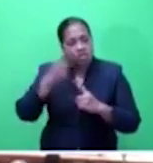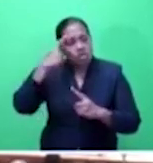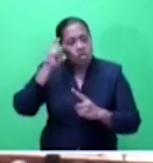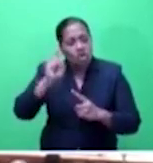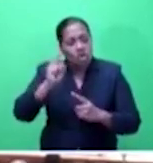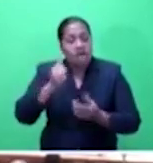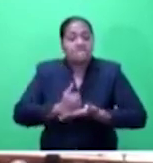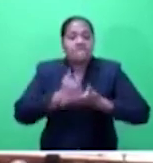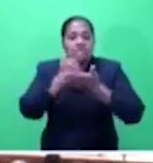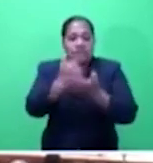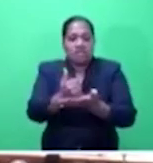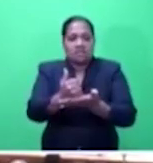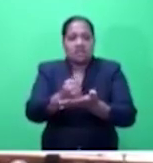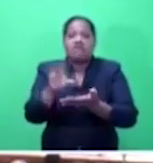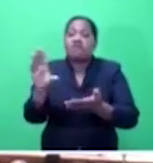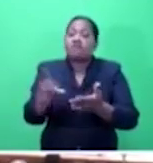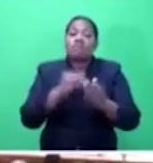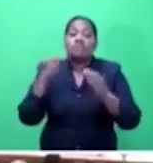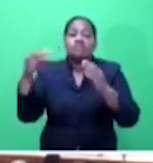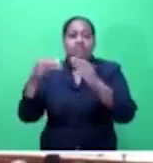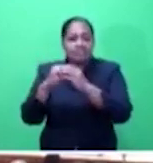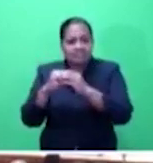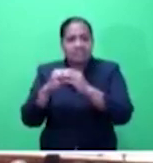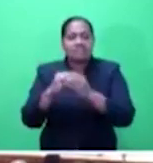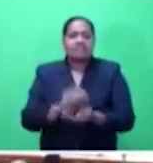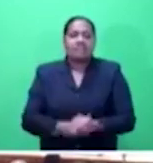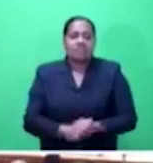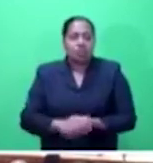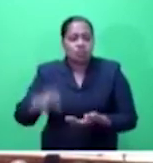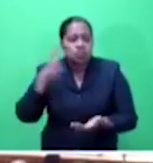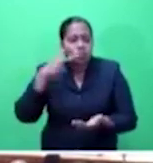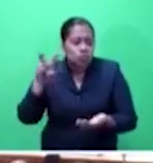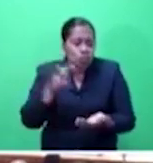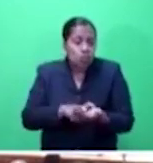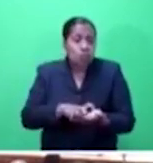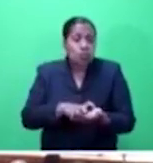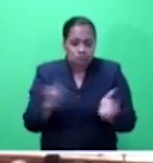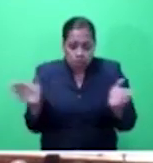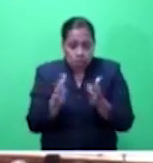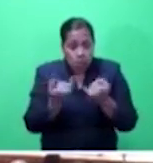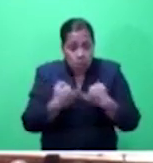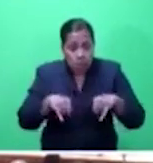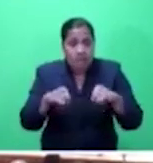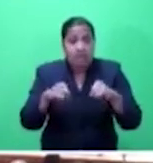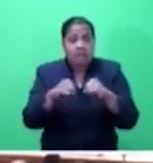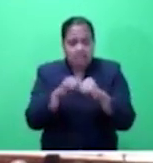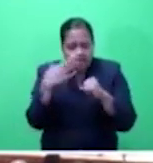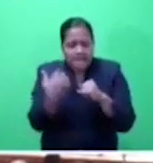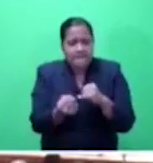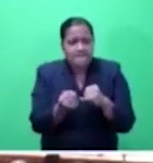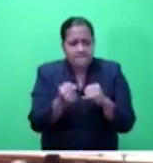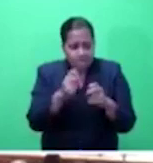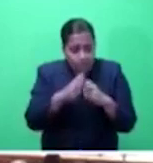from multilateral development banks and a recognition that small island states will face a unique set of problems